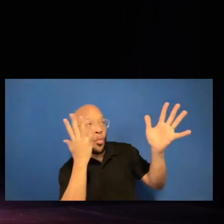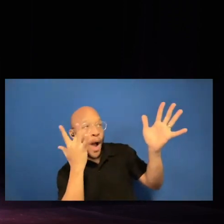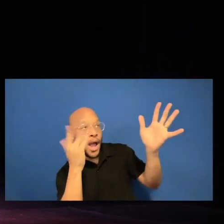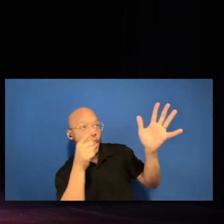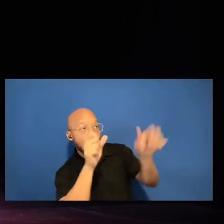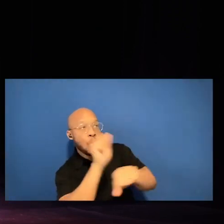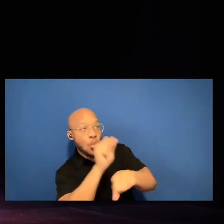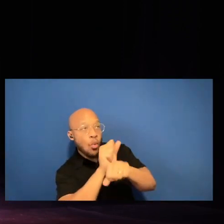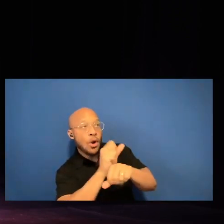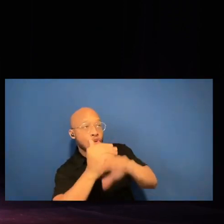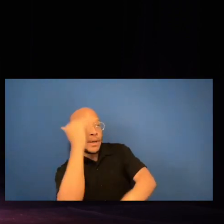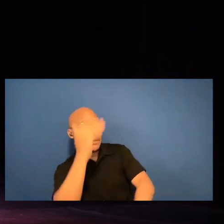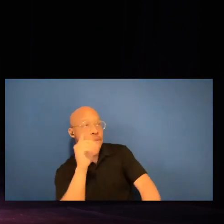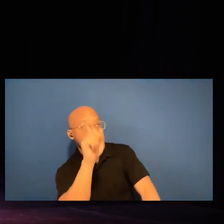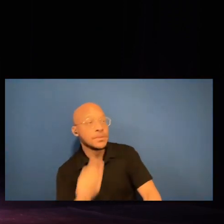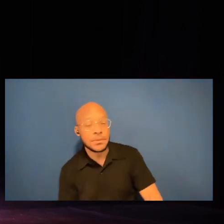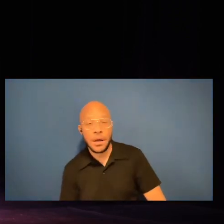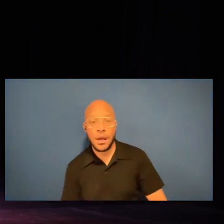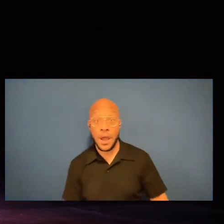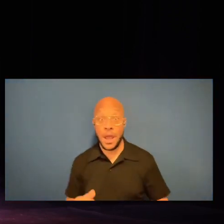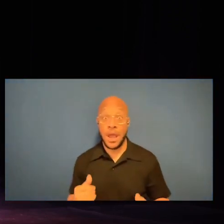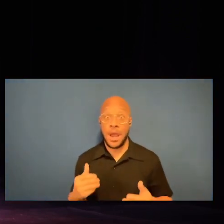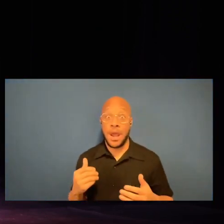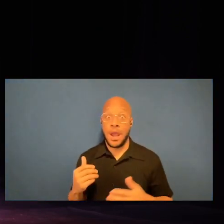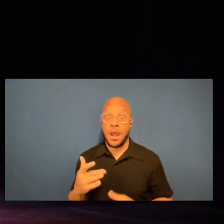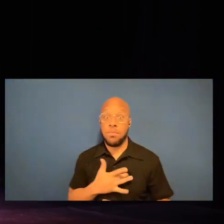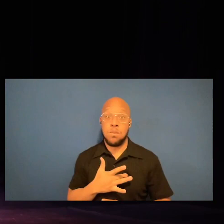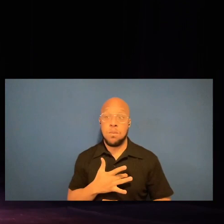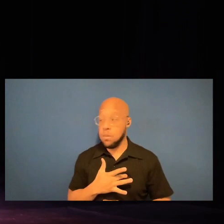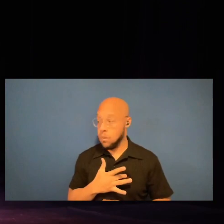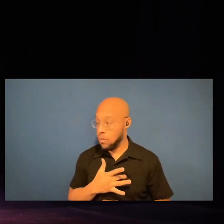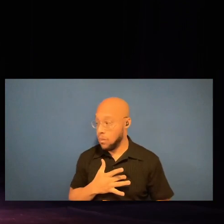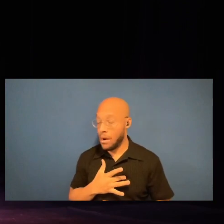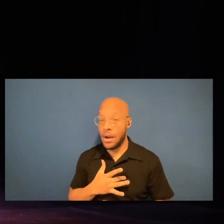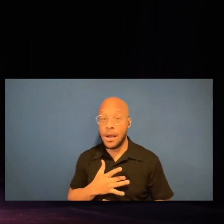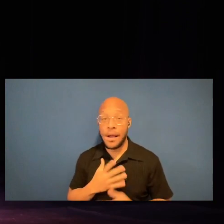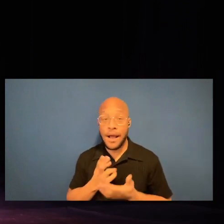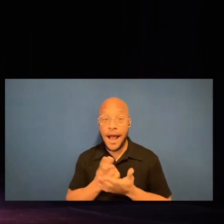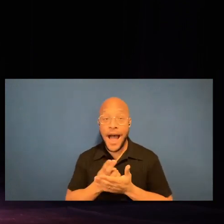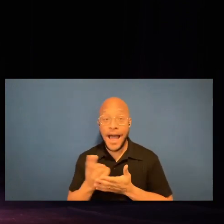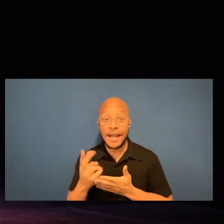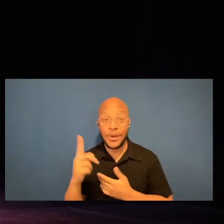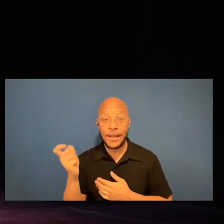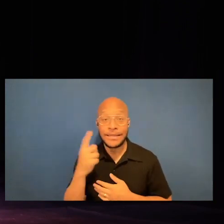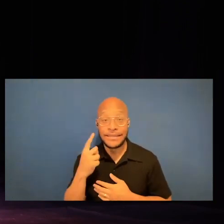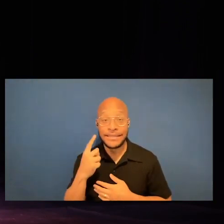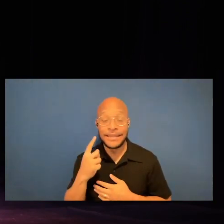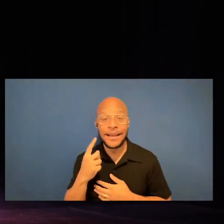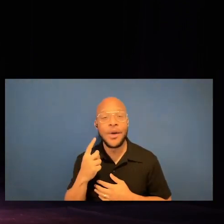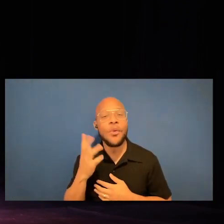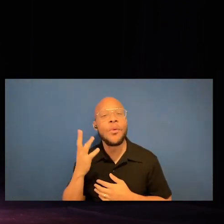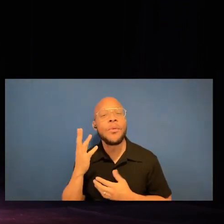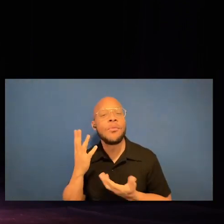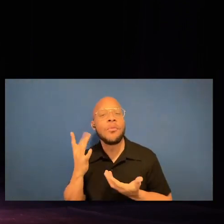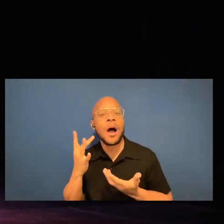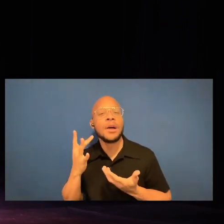understand the thing that keeps me from tucking her into bed so many nights. And I told